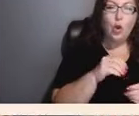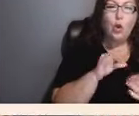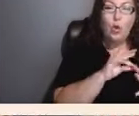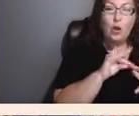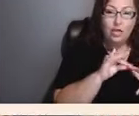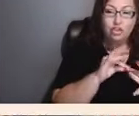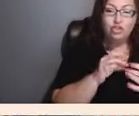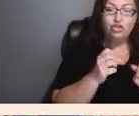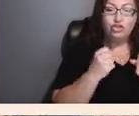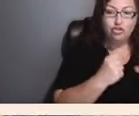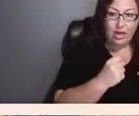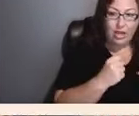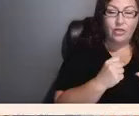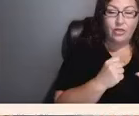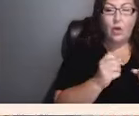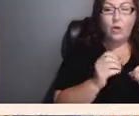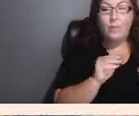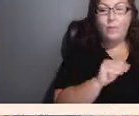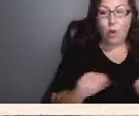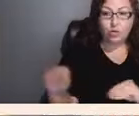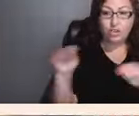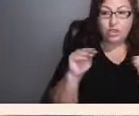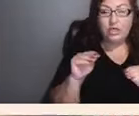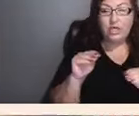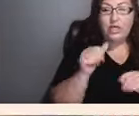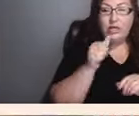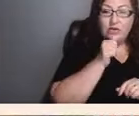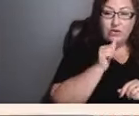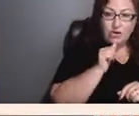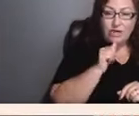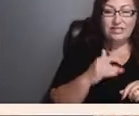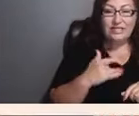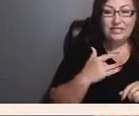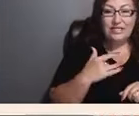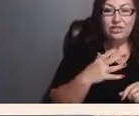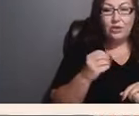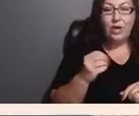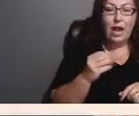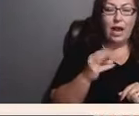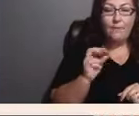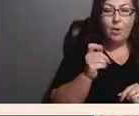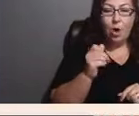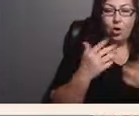motion, endurance, and sensory motor integration.